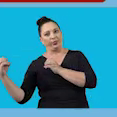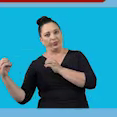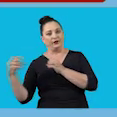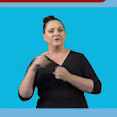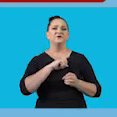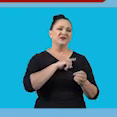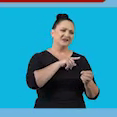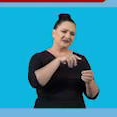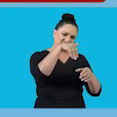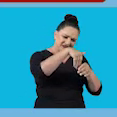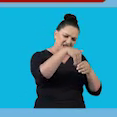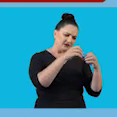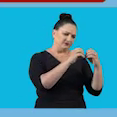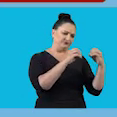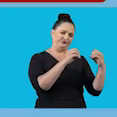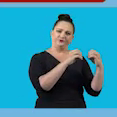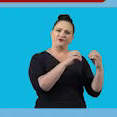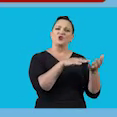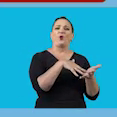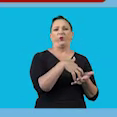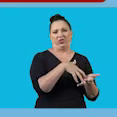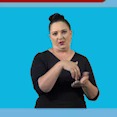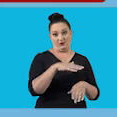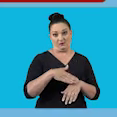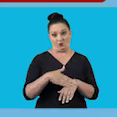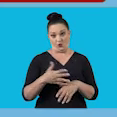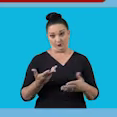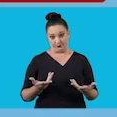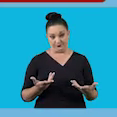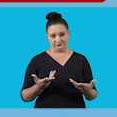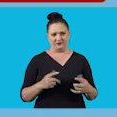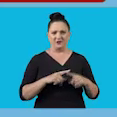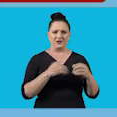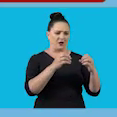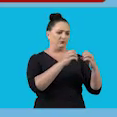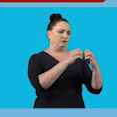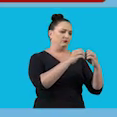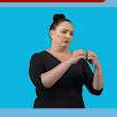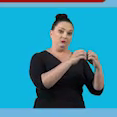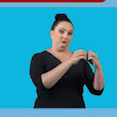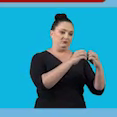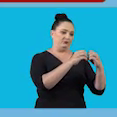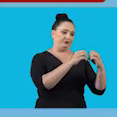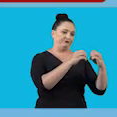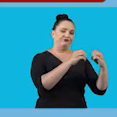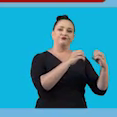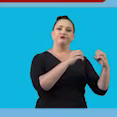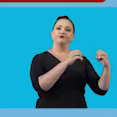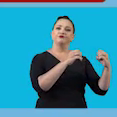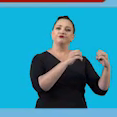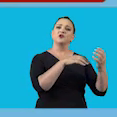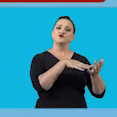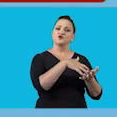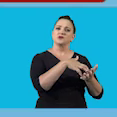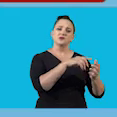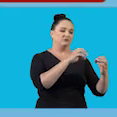the force of attraction between the particles weakens, and then the particles will move away from each other. So once now that force start